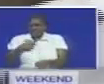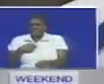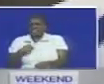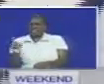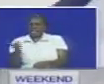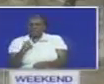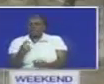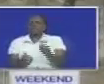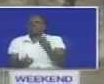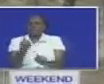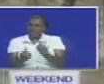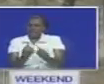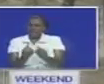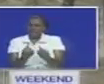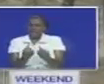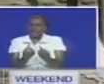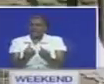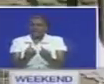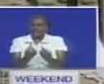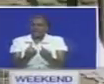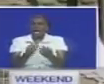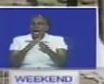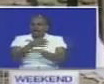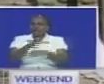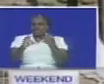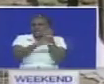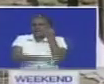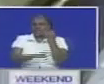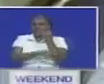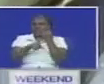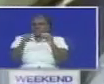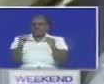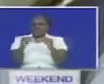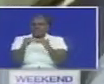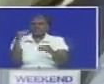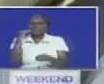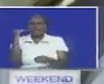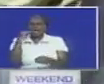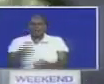is cooking up a storm. Across the country to Trans Nzoia County,